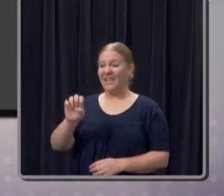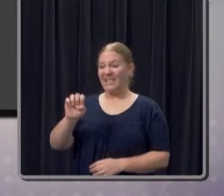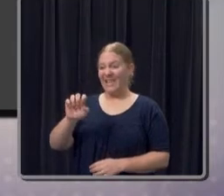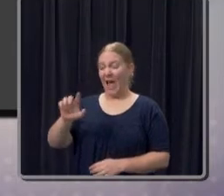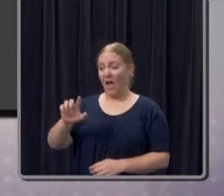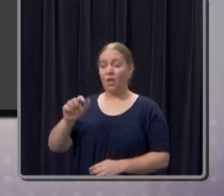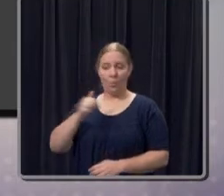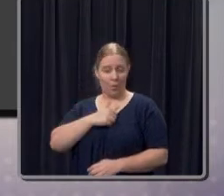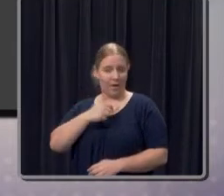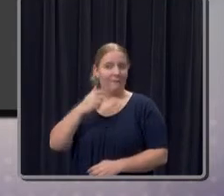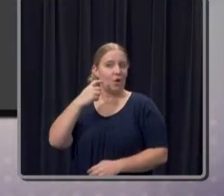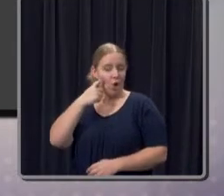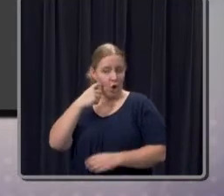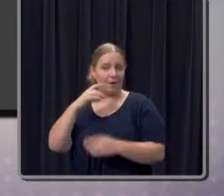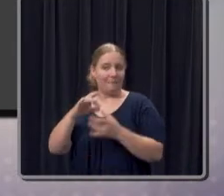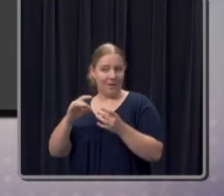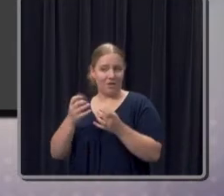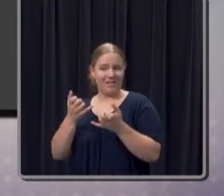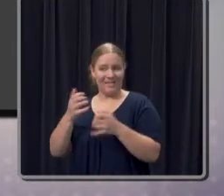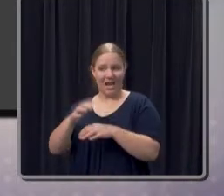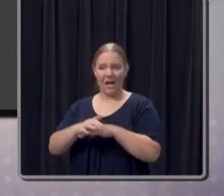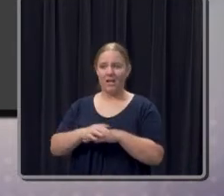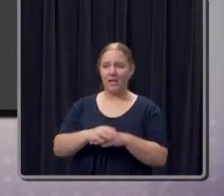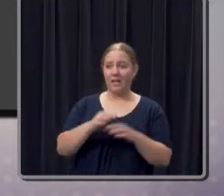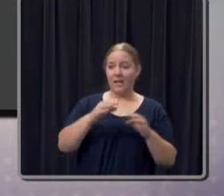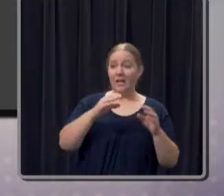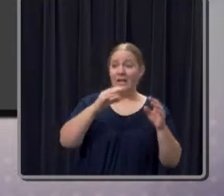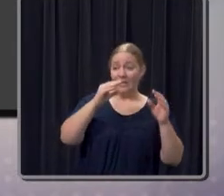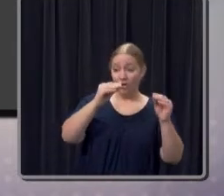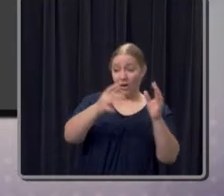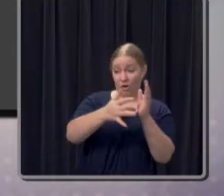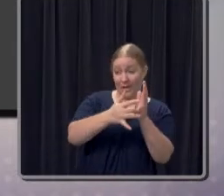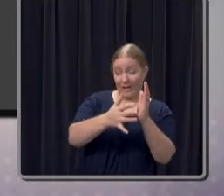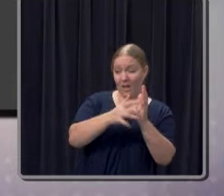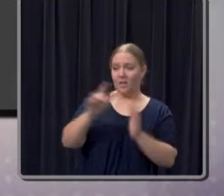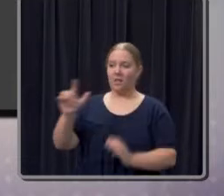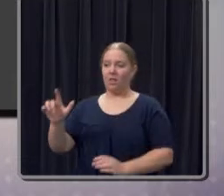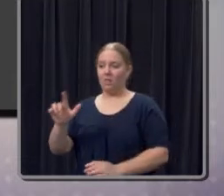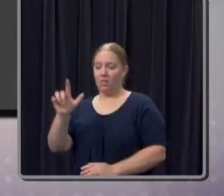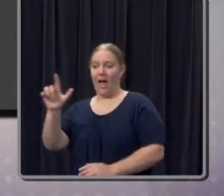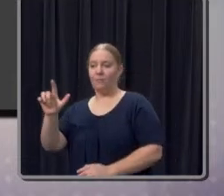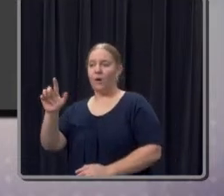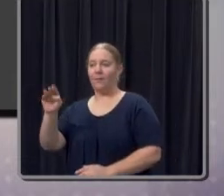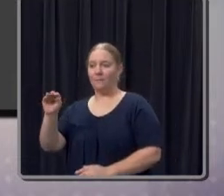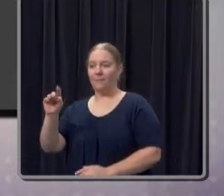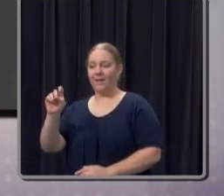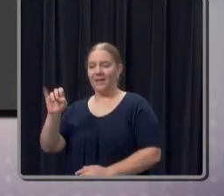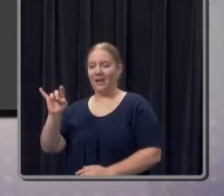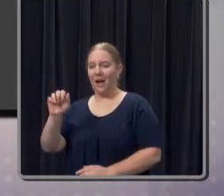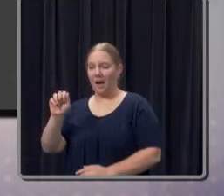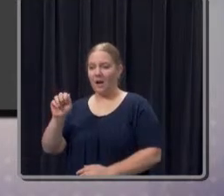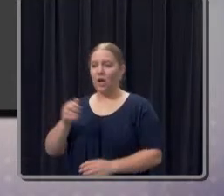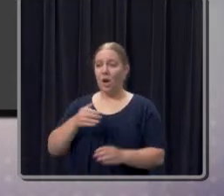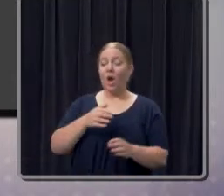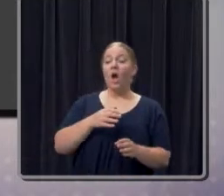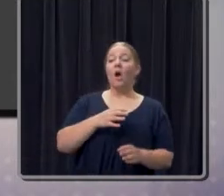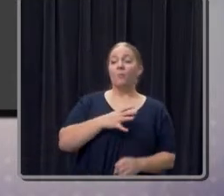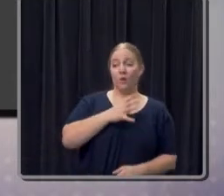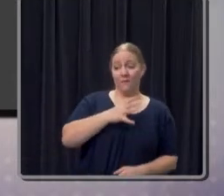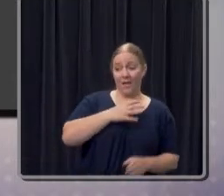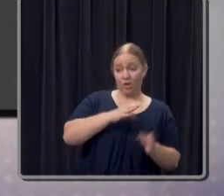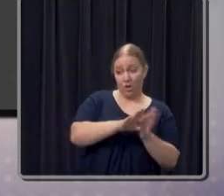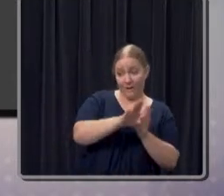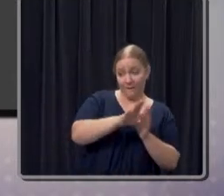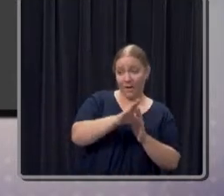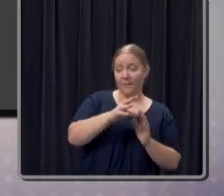BSEL, as we've heard mentioned this evening, instructional technology, library media, professional development,